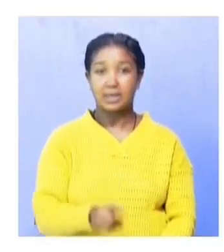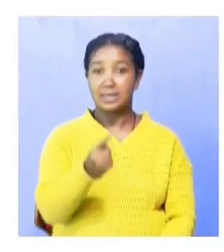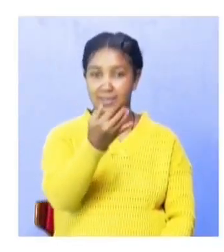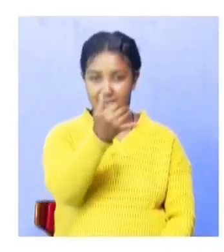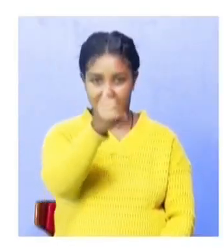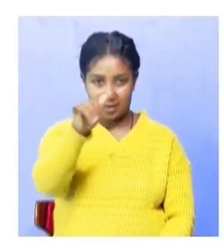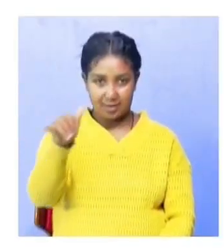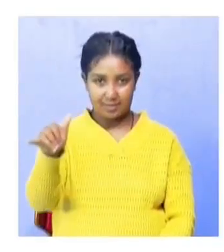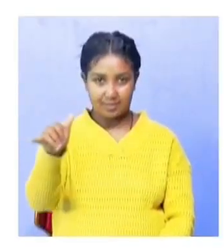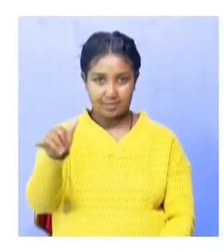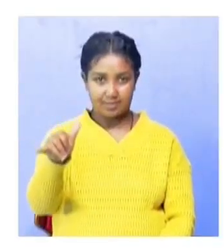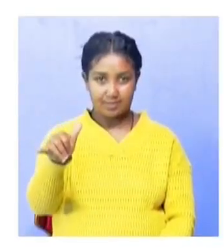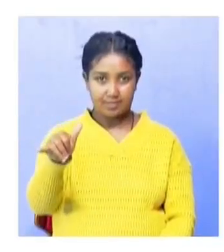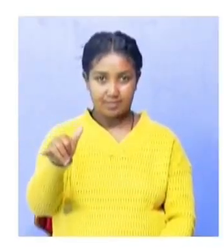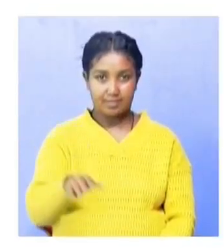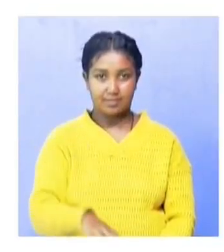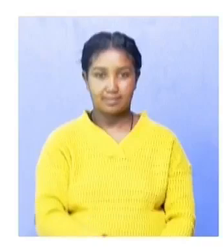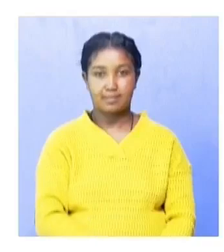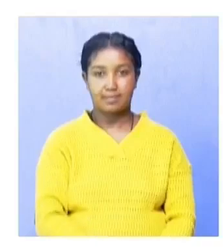they